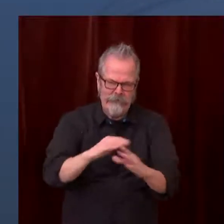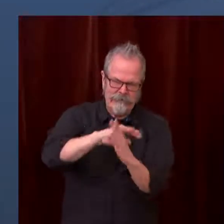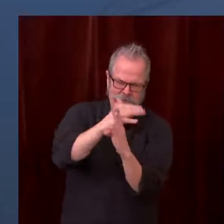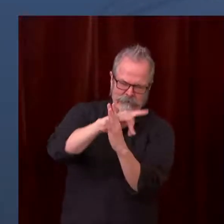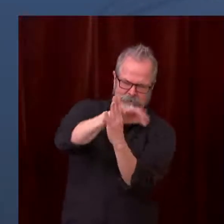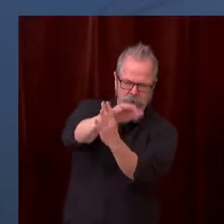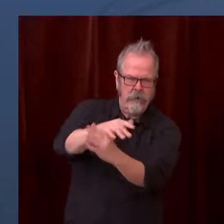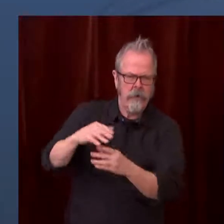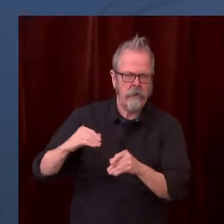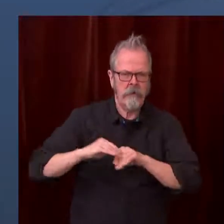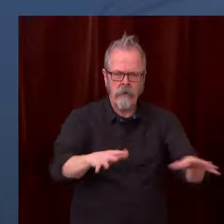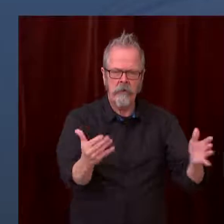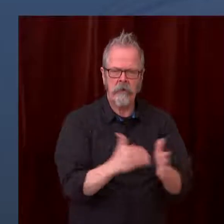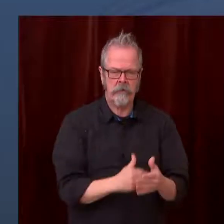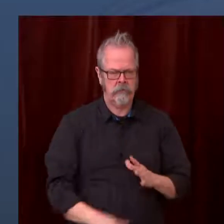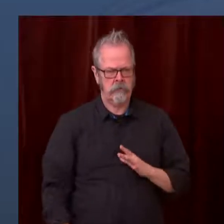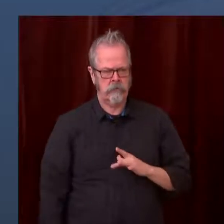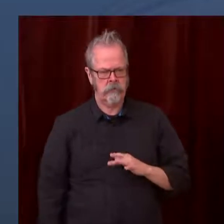we have Senator Carlisle.